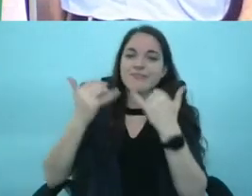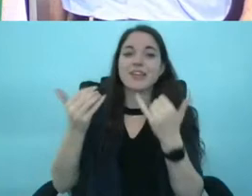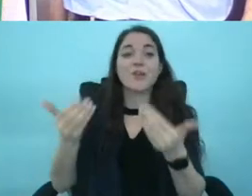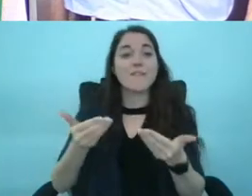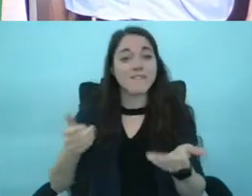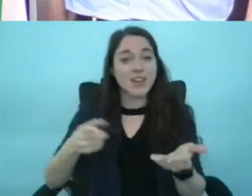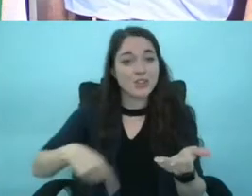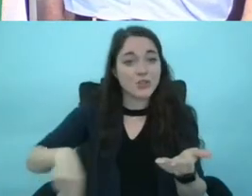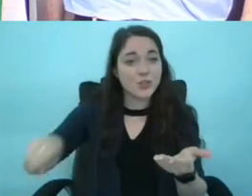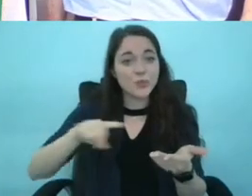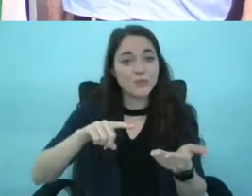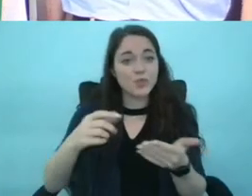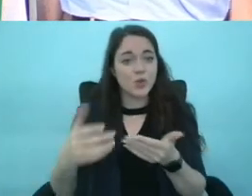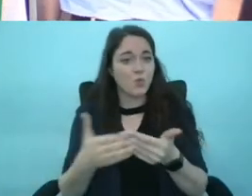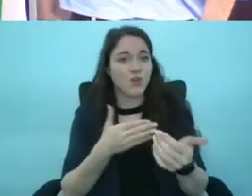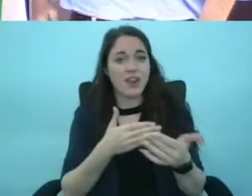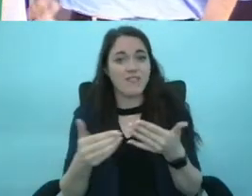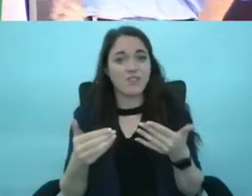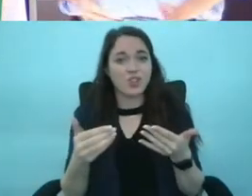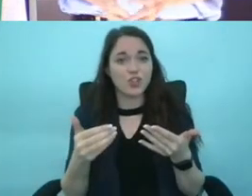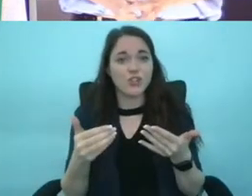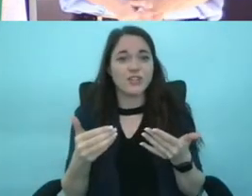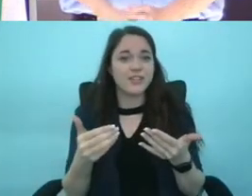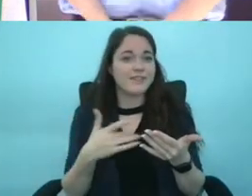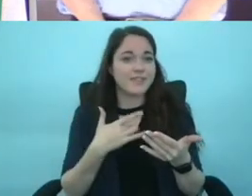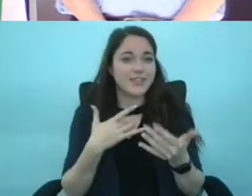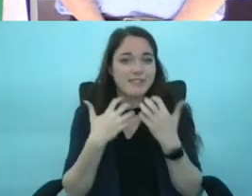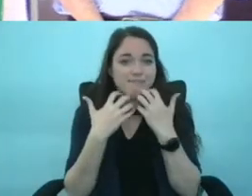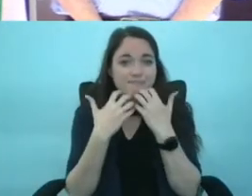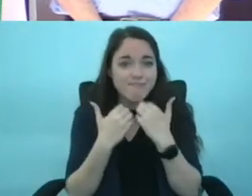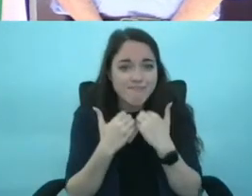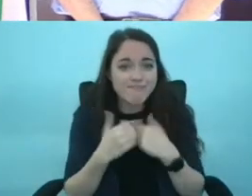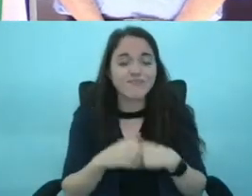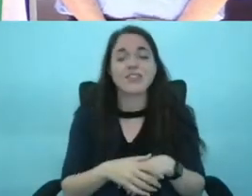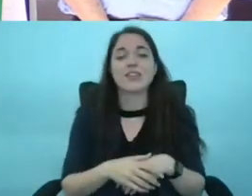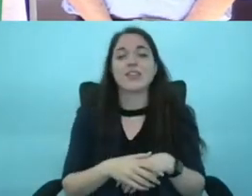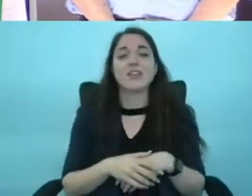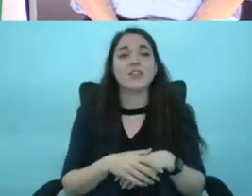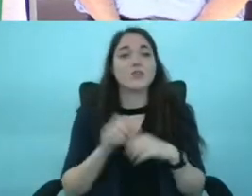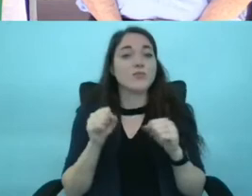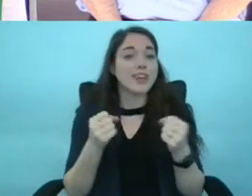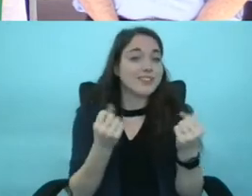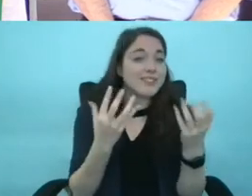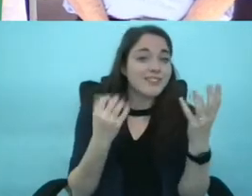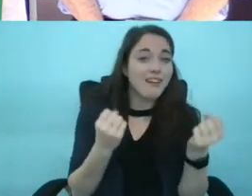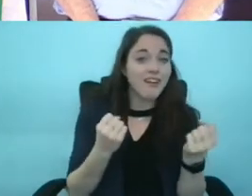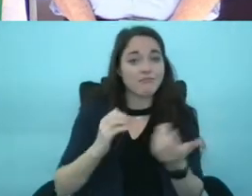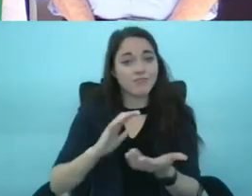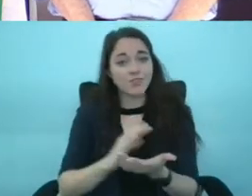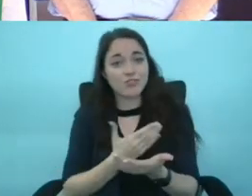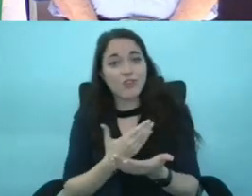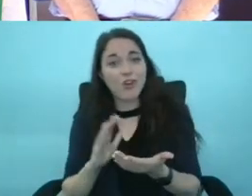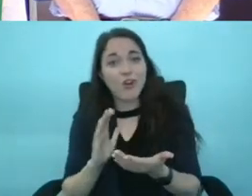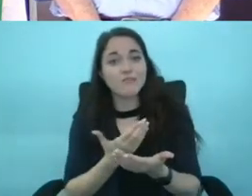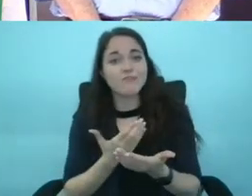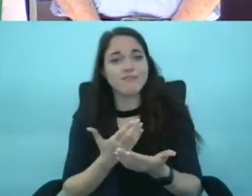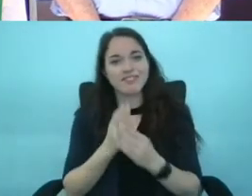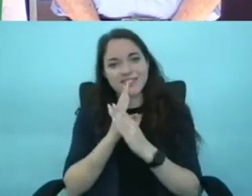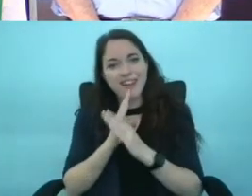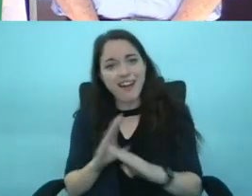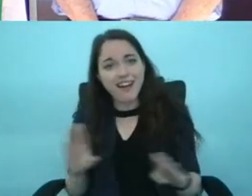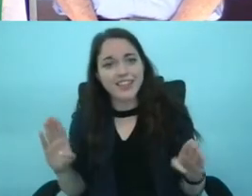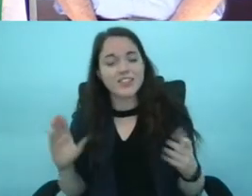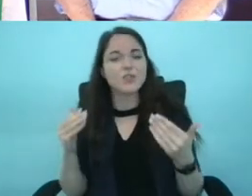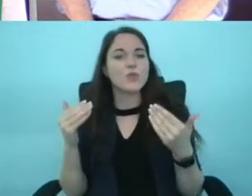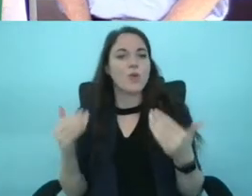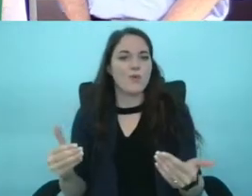to whatever way is sacred for you in the silence of your heart, in sign, in song, to share the prayer that